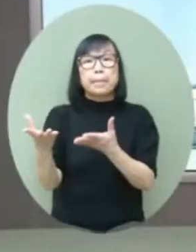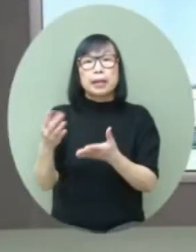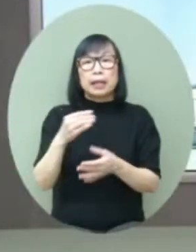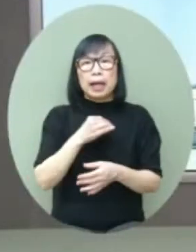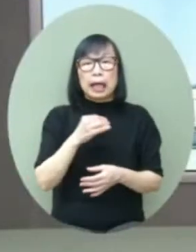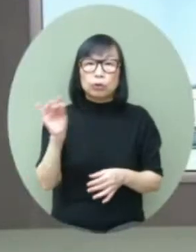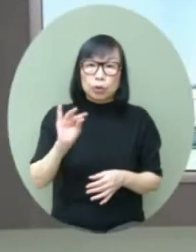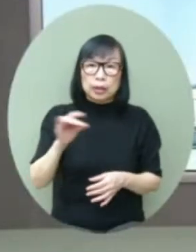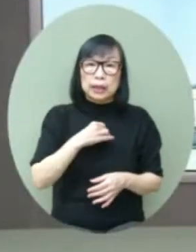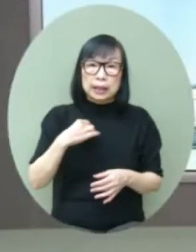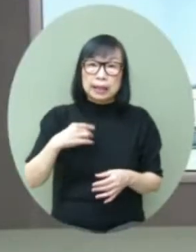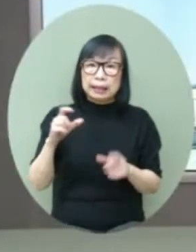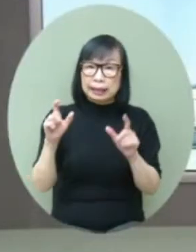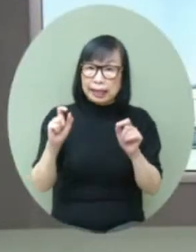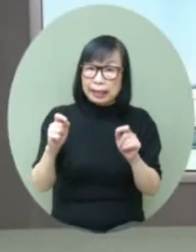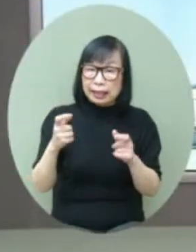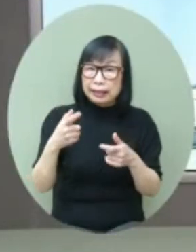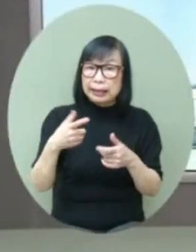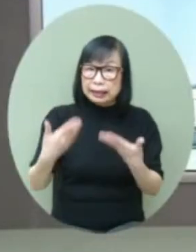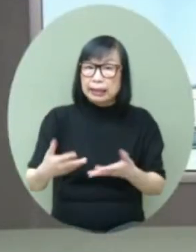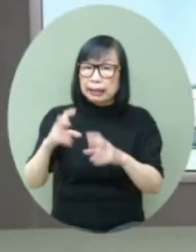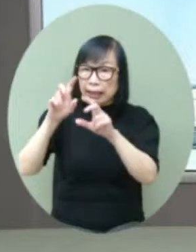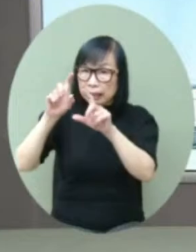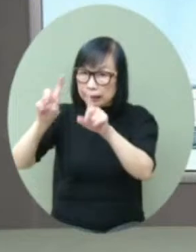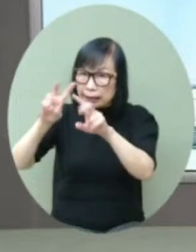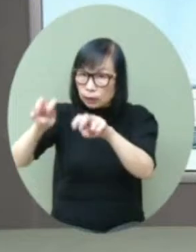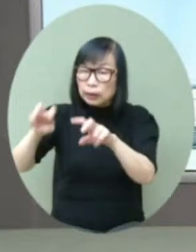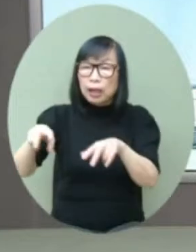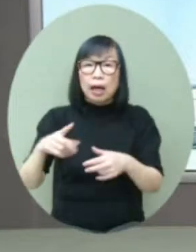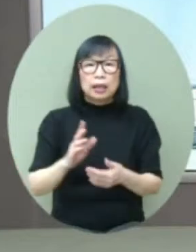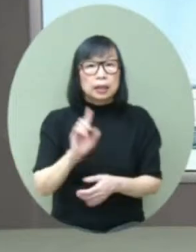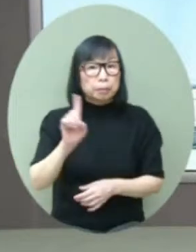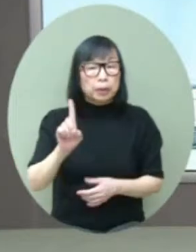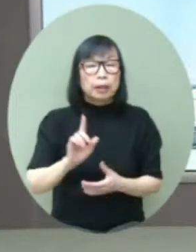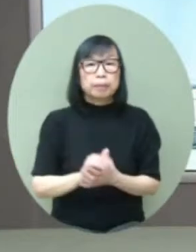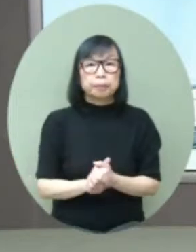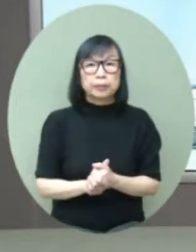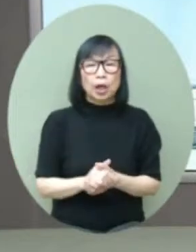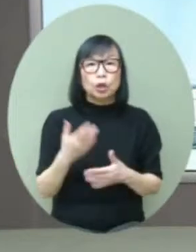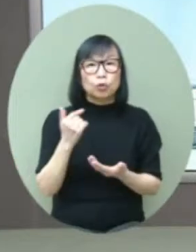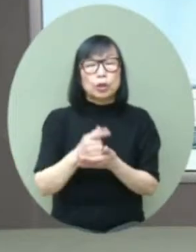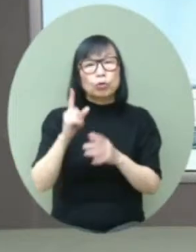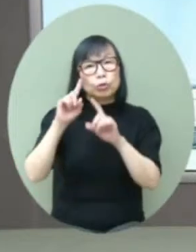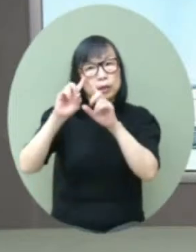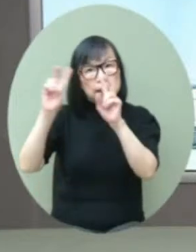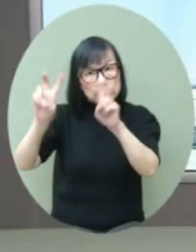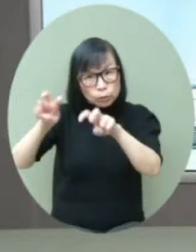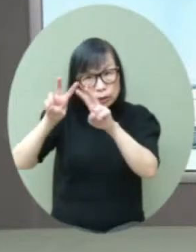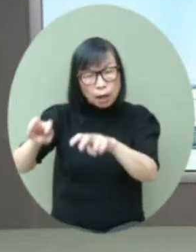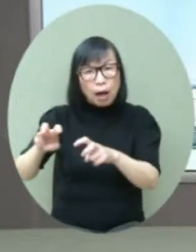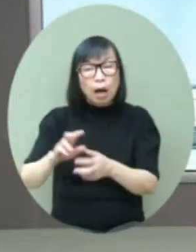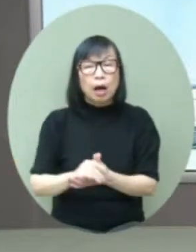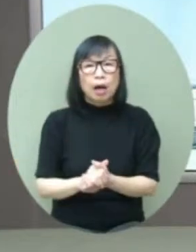Perhaps I can defer to Dr. Cheung to explain further about that particular case.